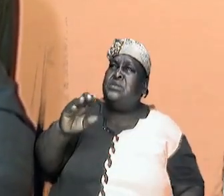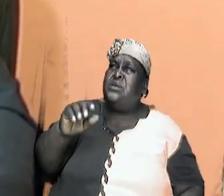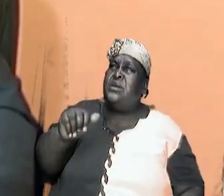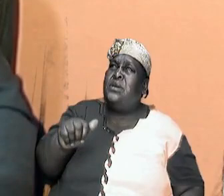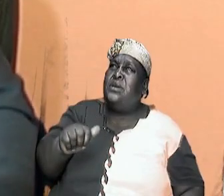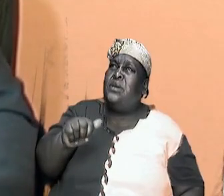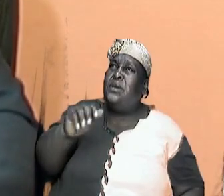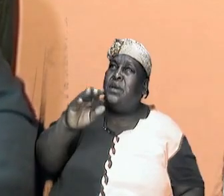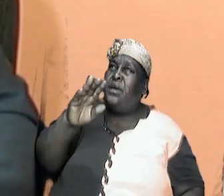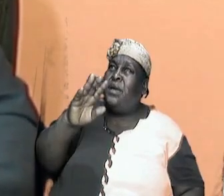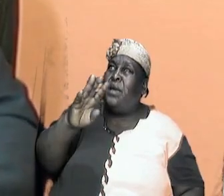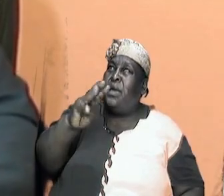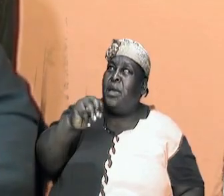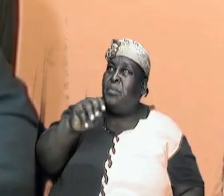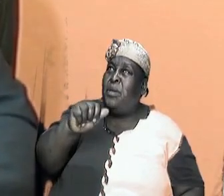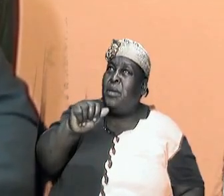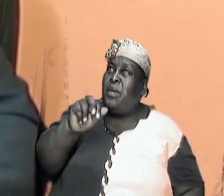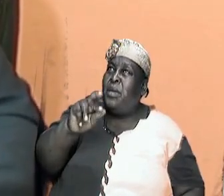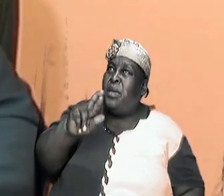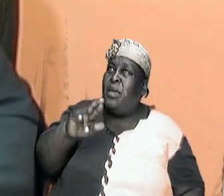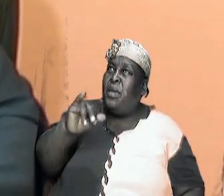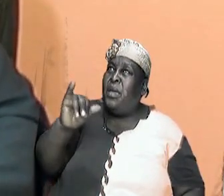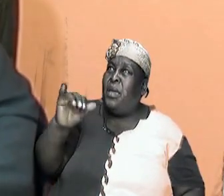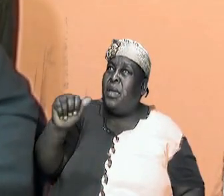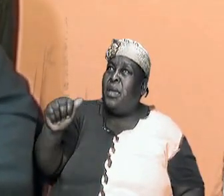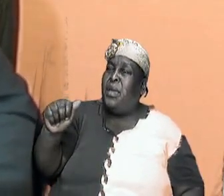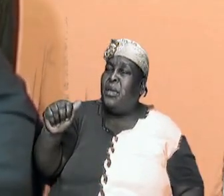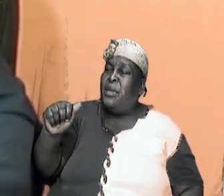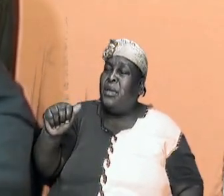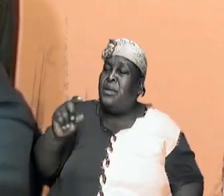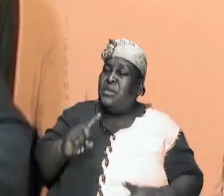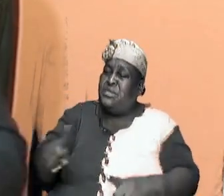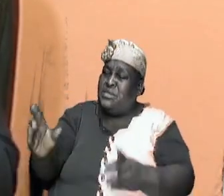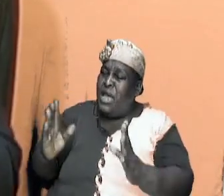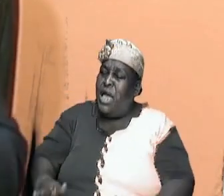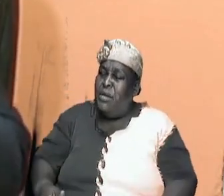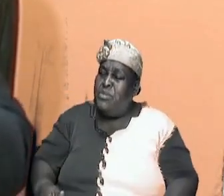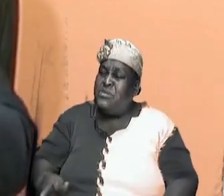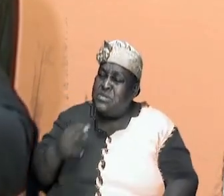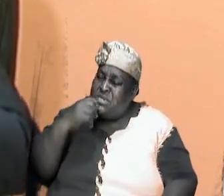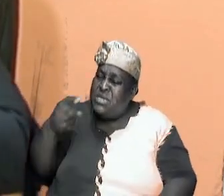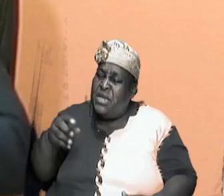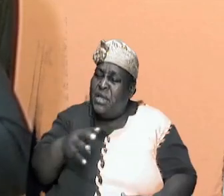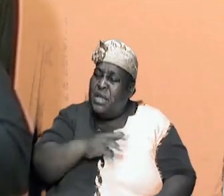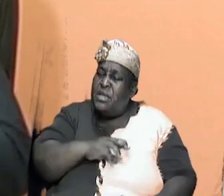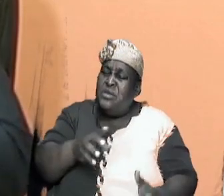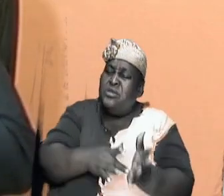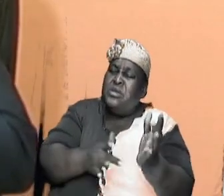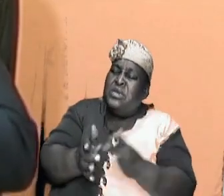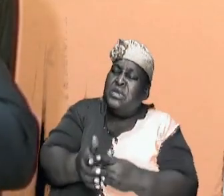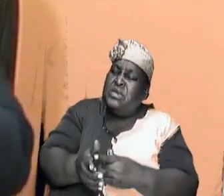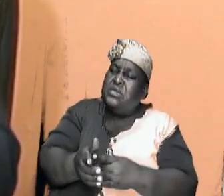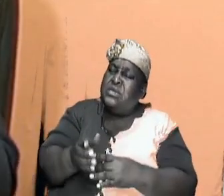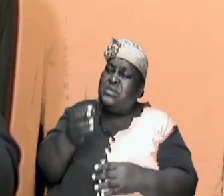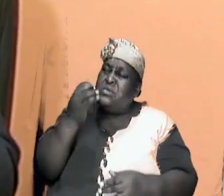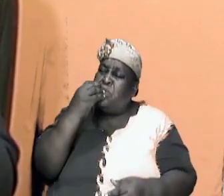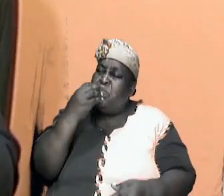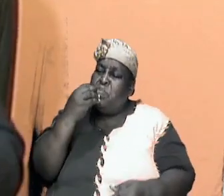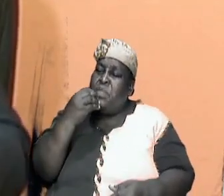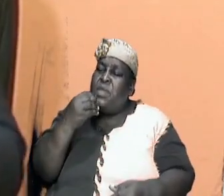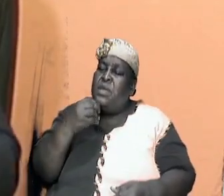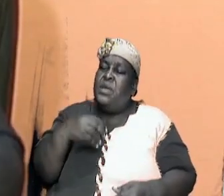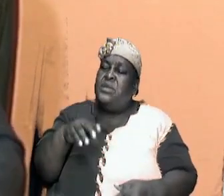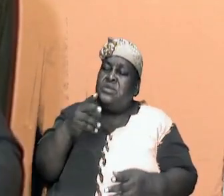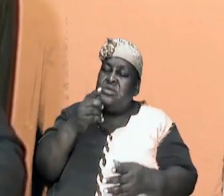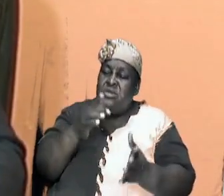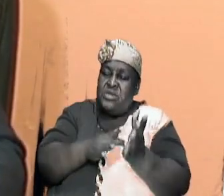you know, the disciples came unto him and said, "Master, eat." And he said, "You know, my meat is to do